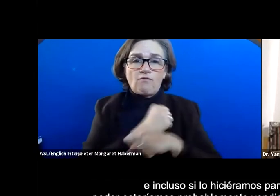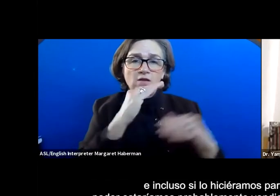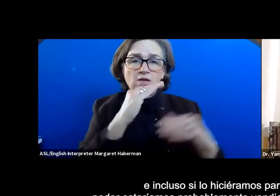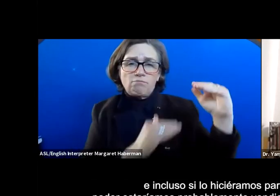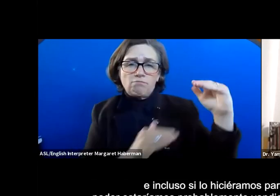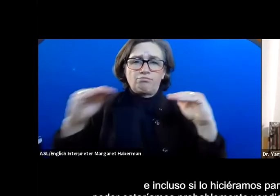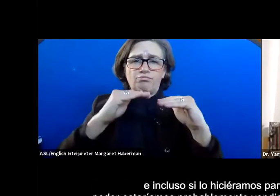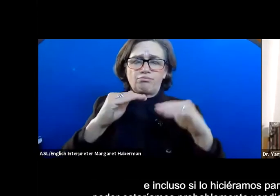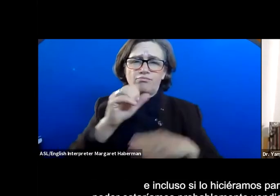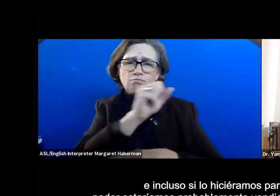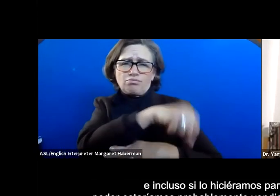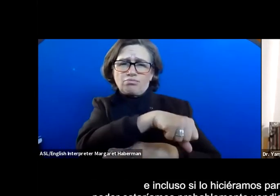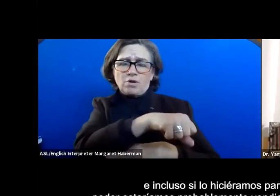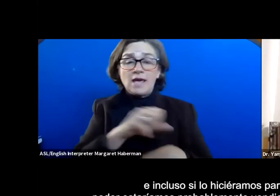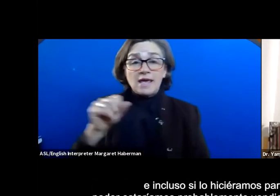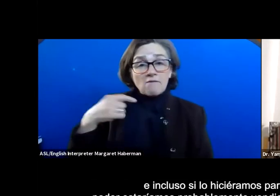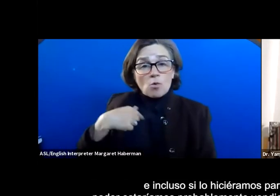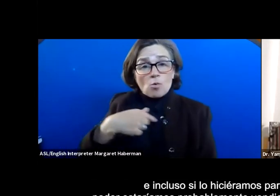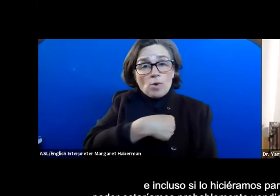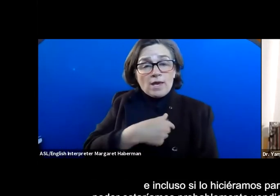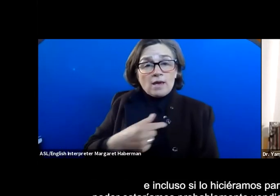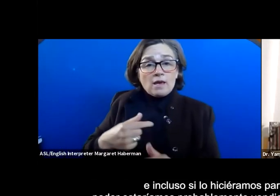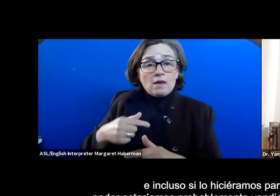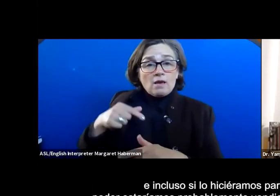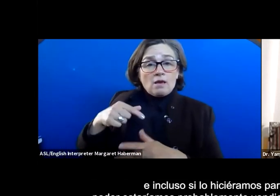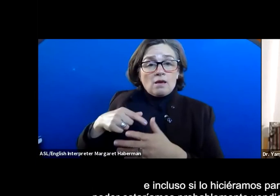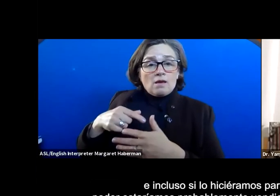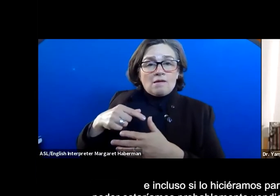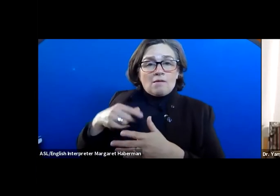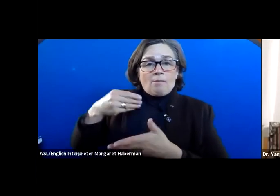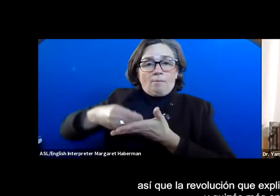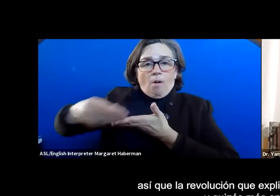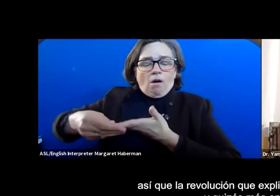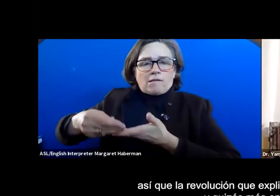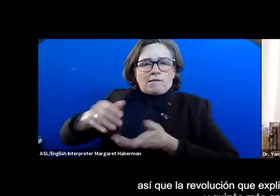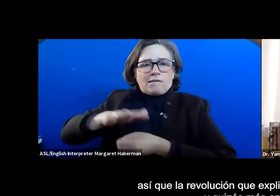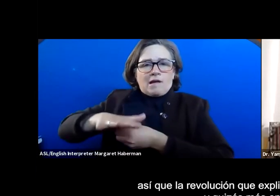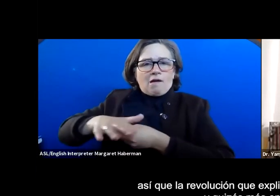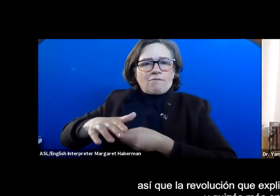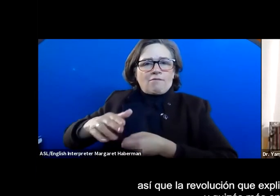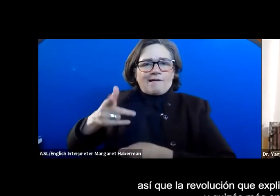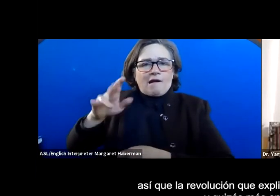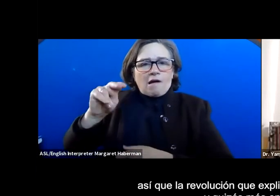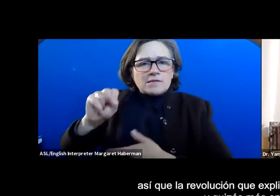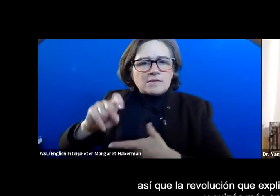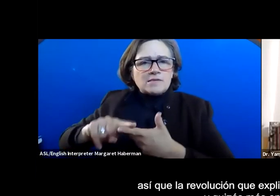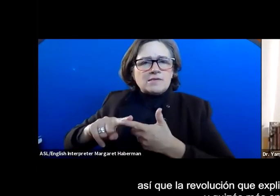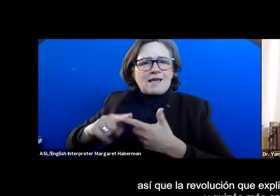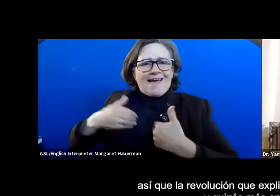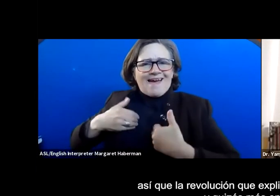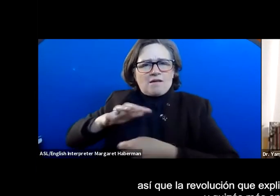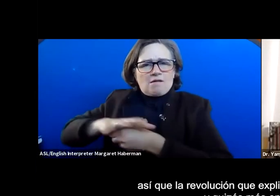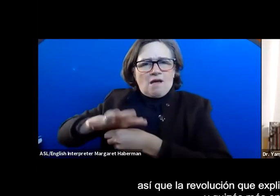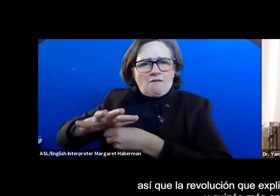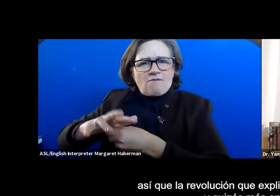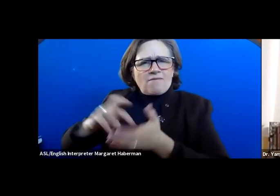to acquire such military power, we would be probably selling our soul in the process. So revolution, he explains, for Palestinians and maybe